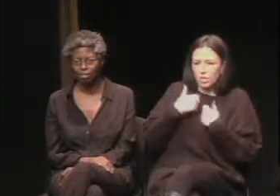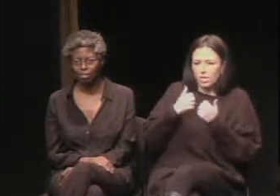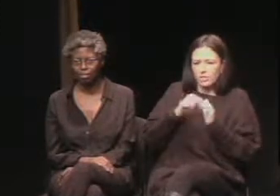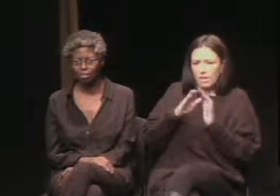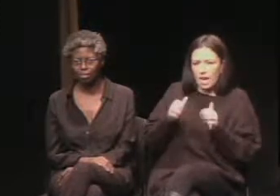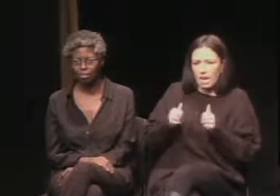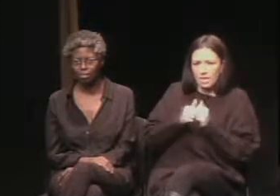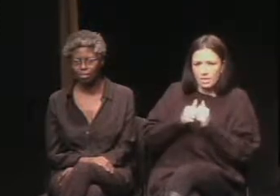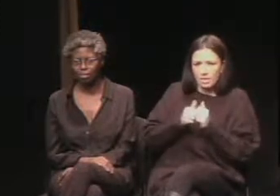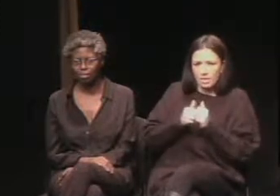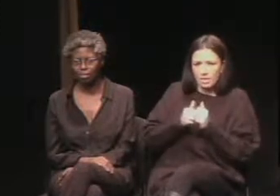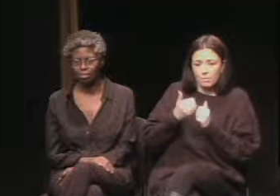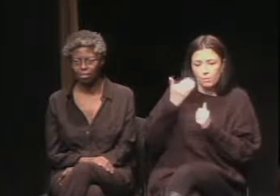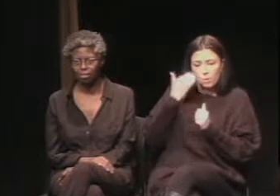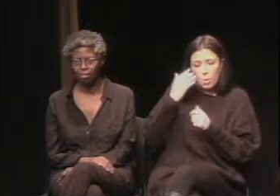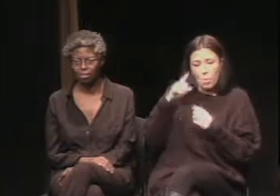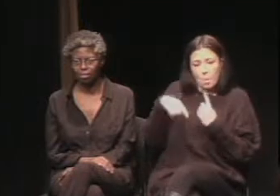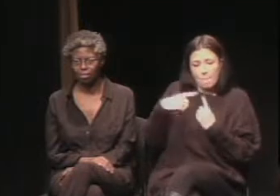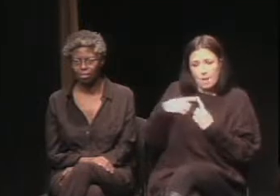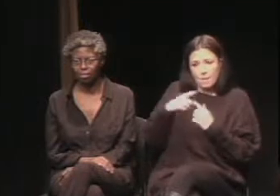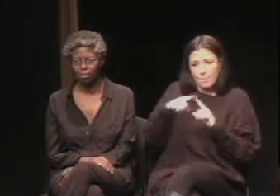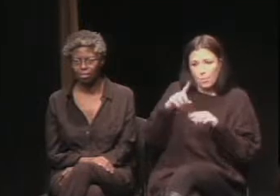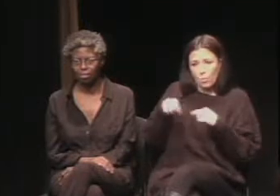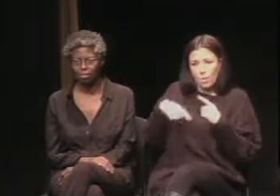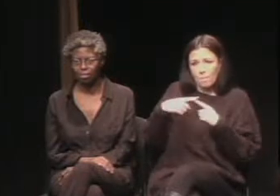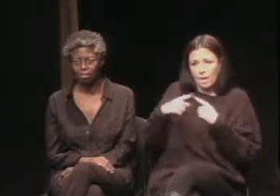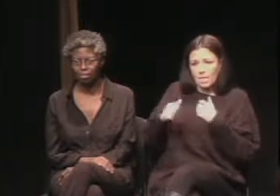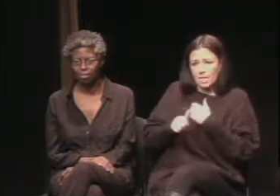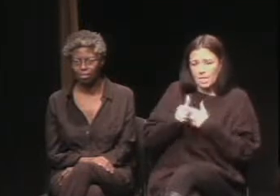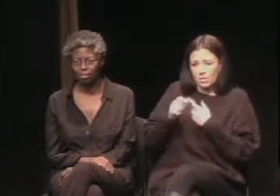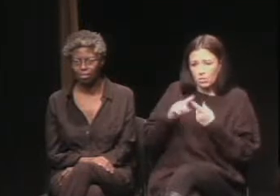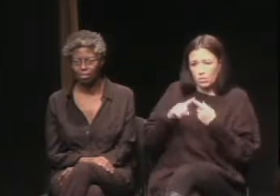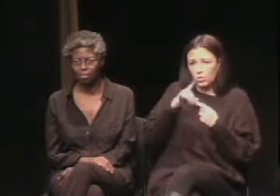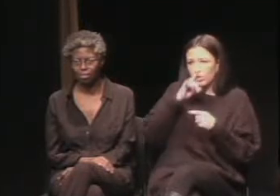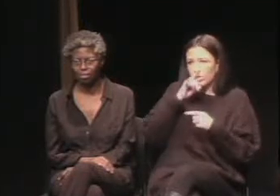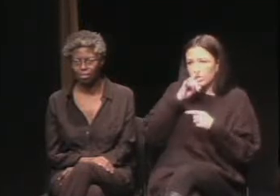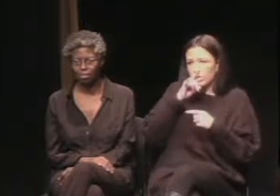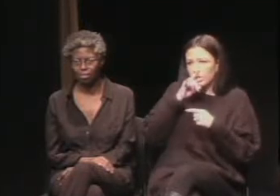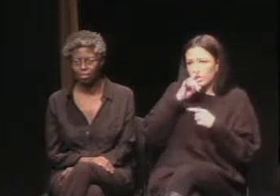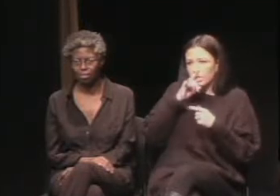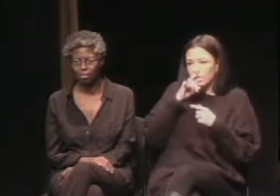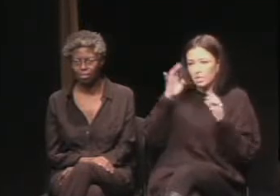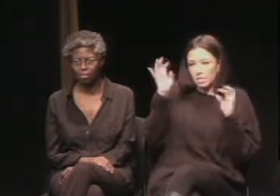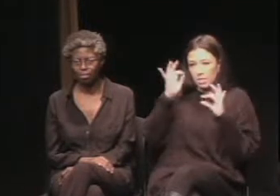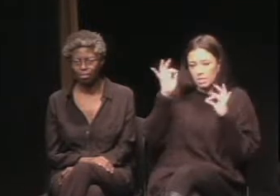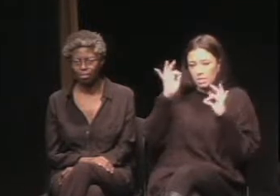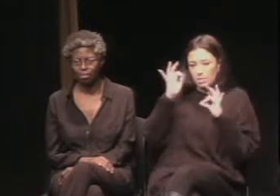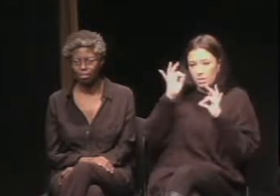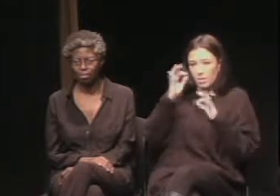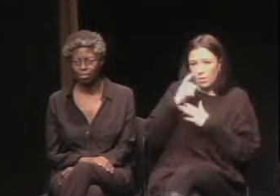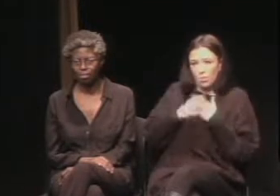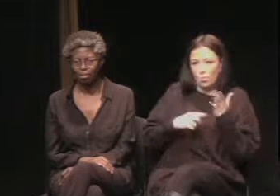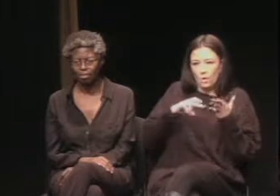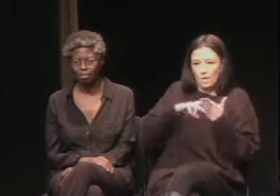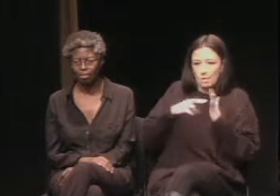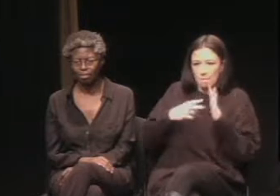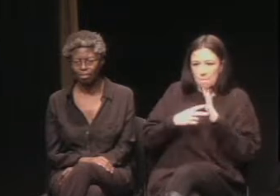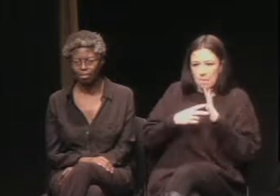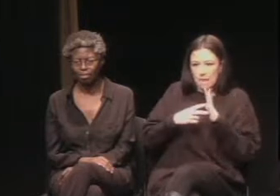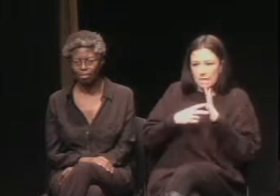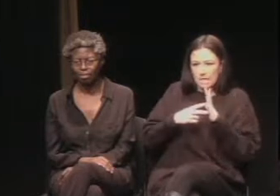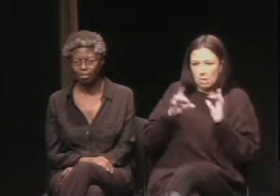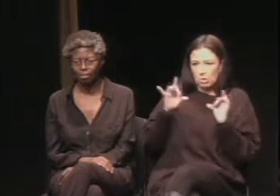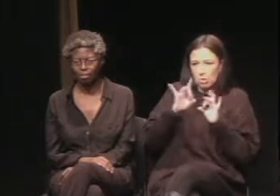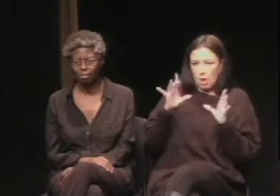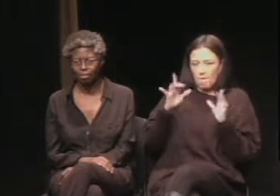person, you may know of them, but what about the danger to that child that has no knowledge of what impending doom is going